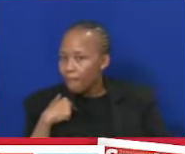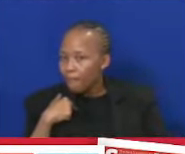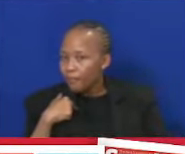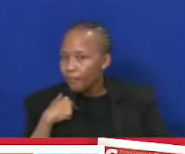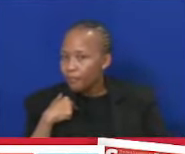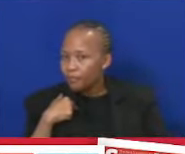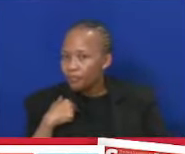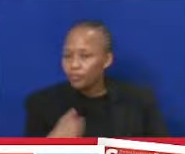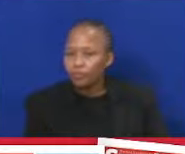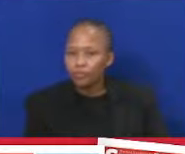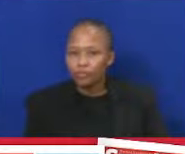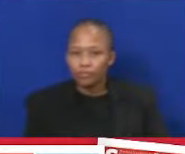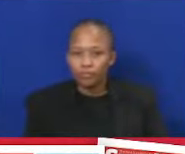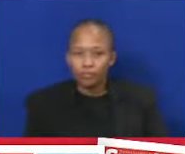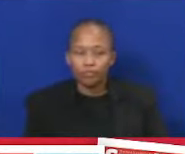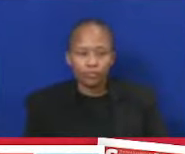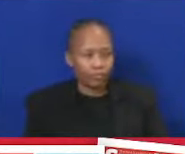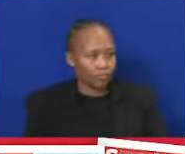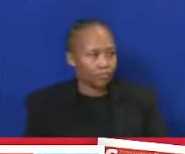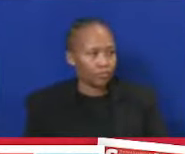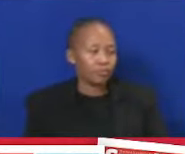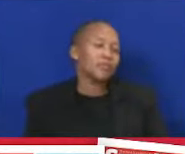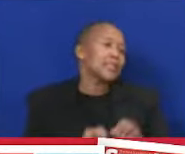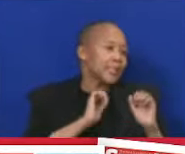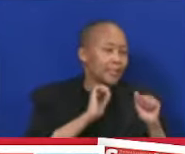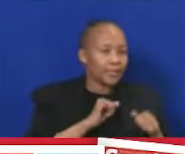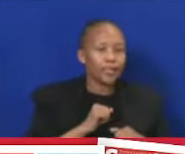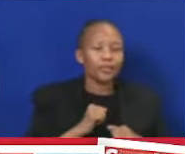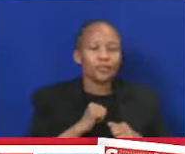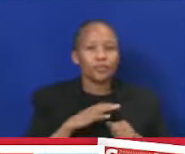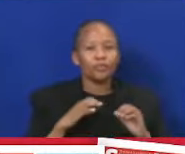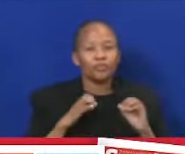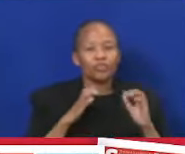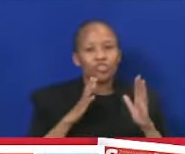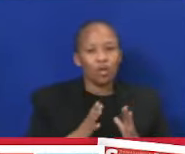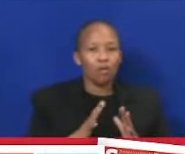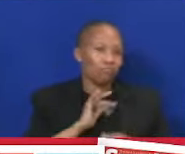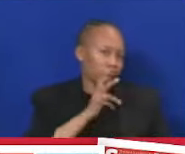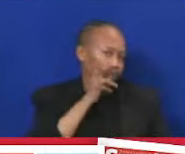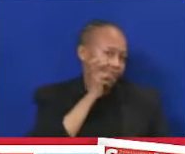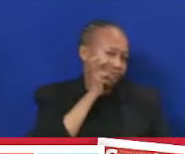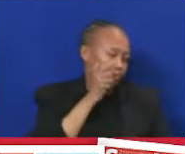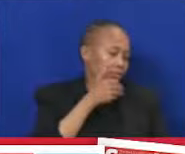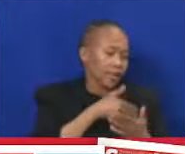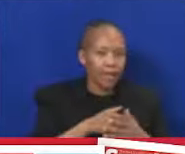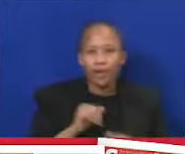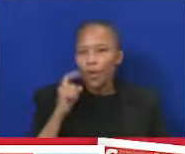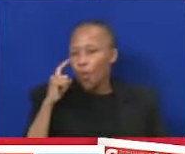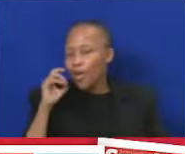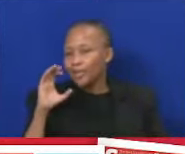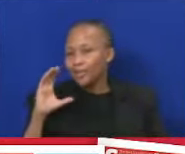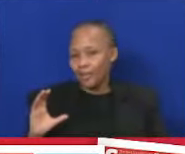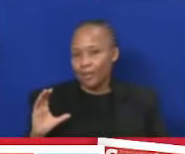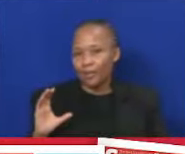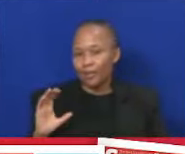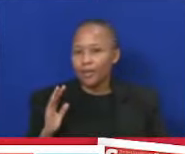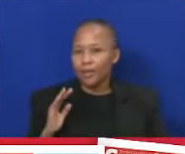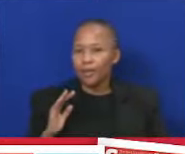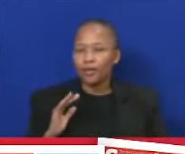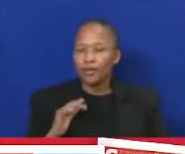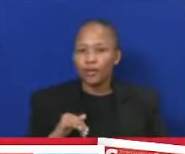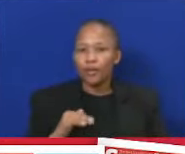Yes, Commissioners, I can hear you. Thank you, Witness C. Witness C, please confirm that you are in